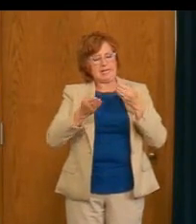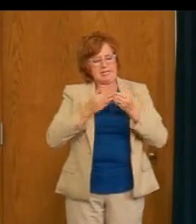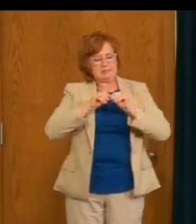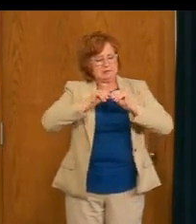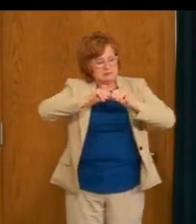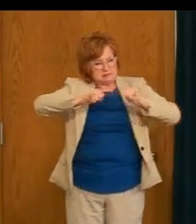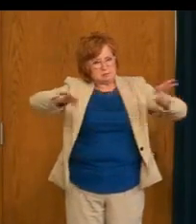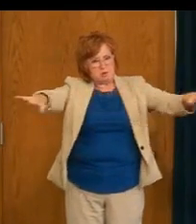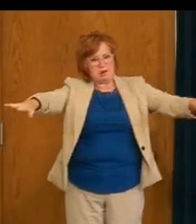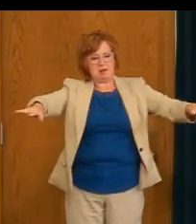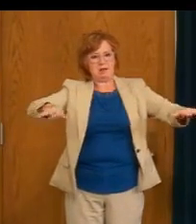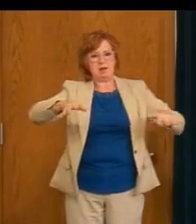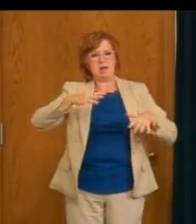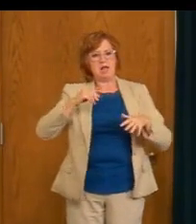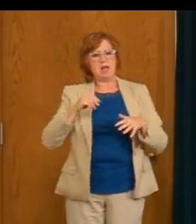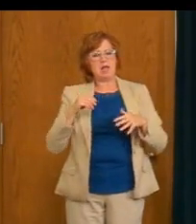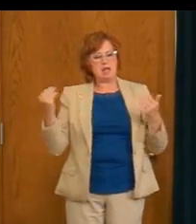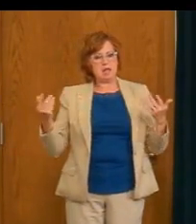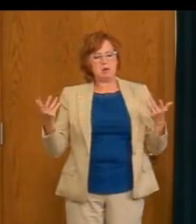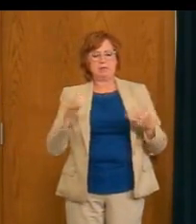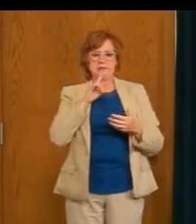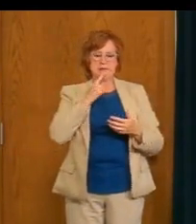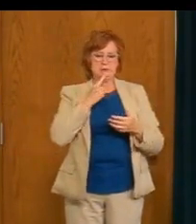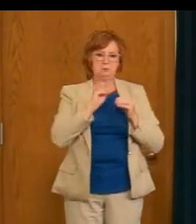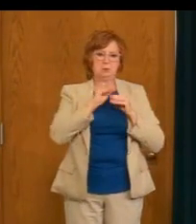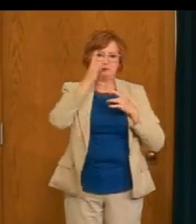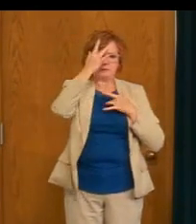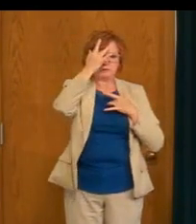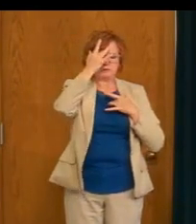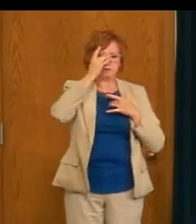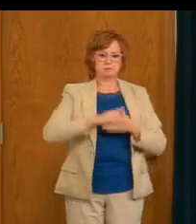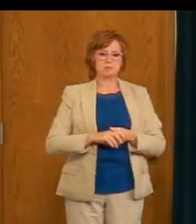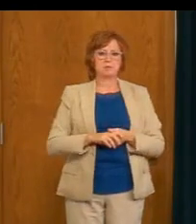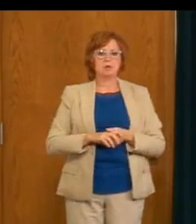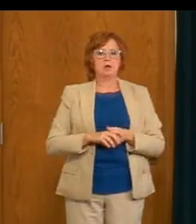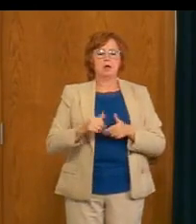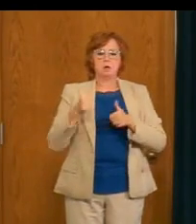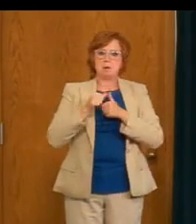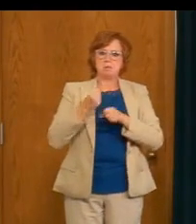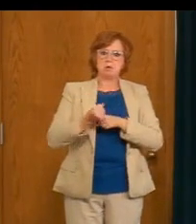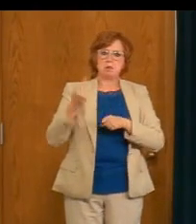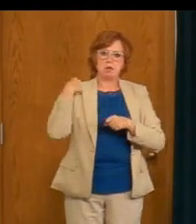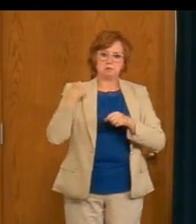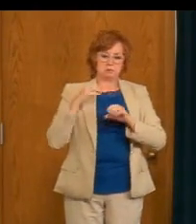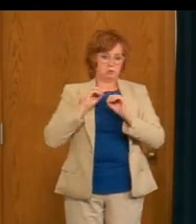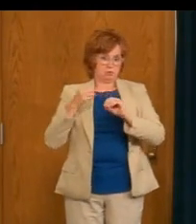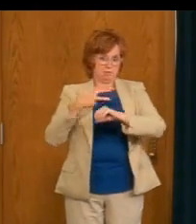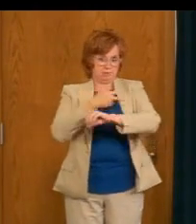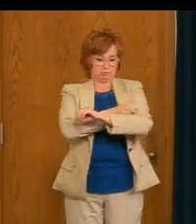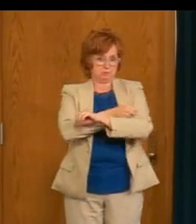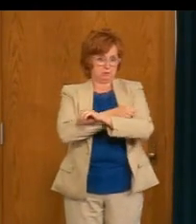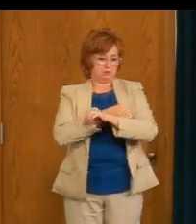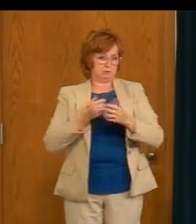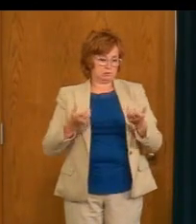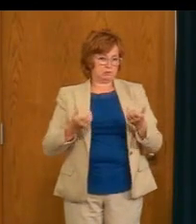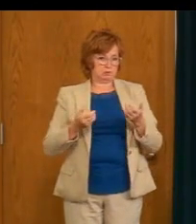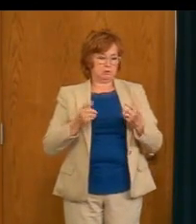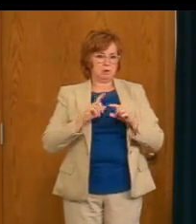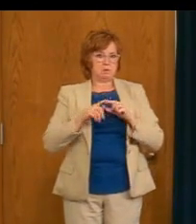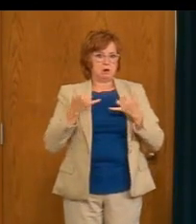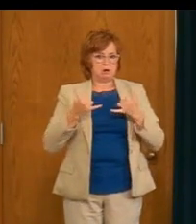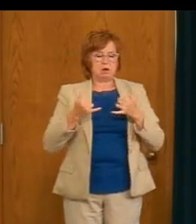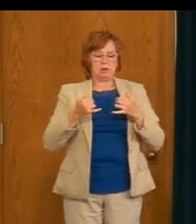So what we saw last year in unvaccinated people, it is going to be a bit more severe if you remain unvaccinated. And I